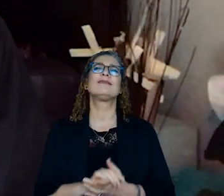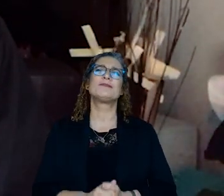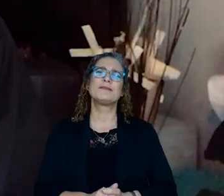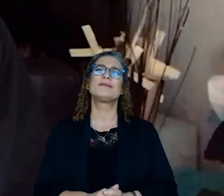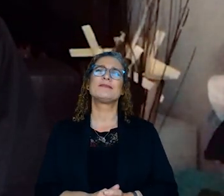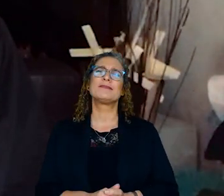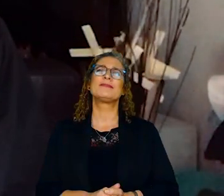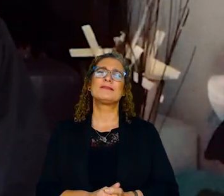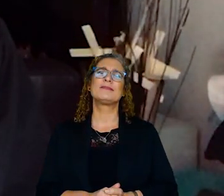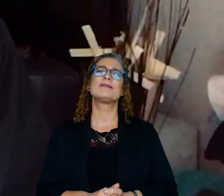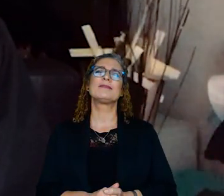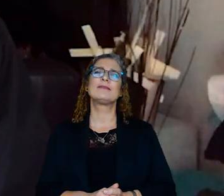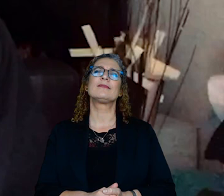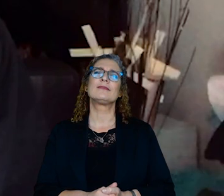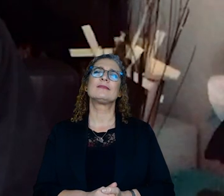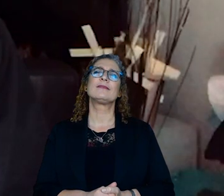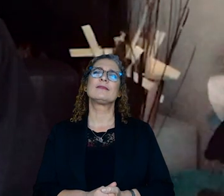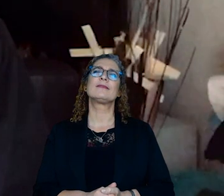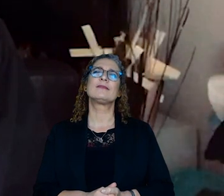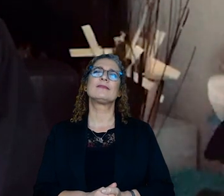Lord, graciously hear us.